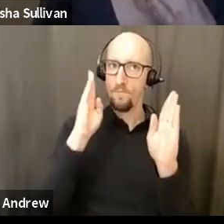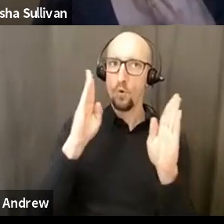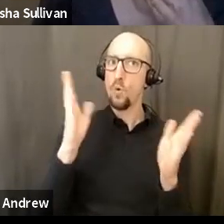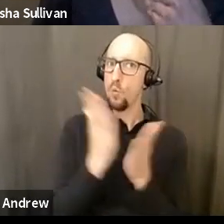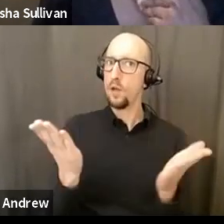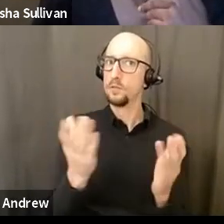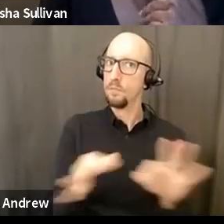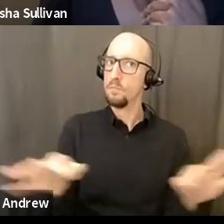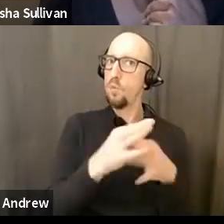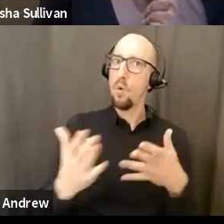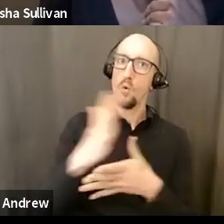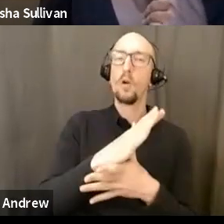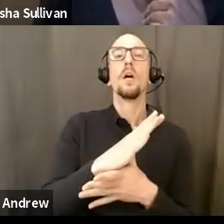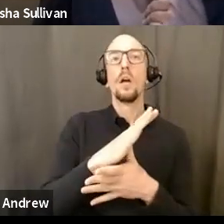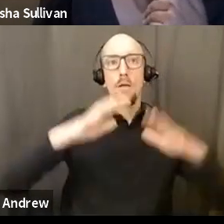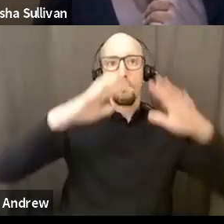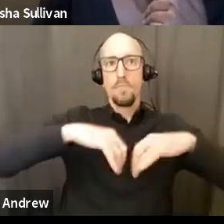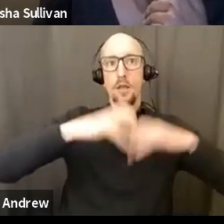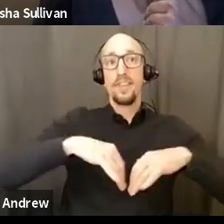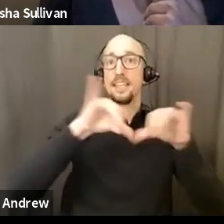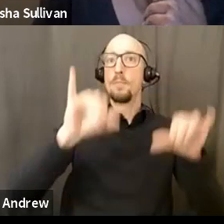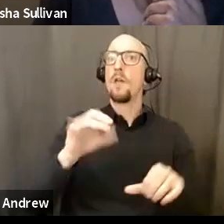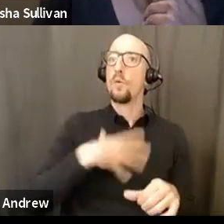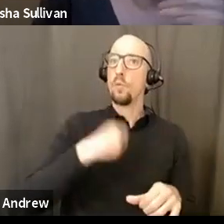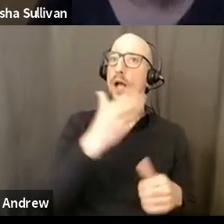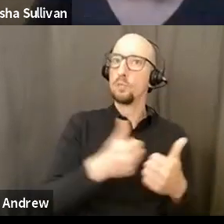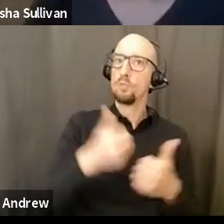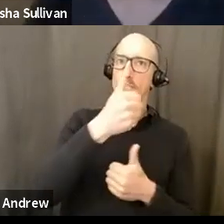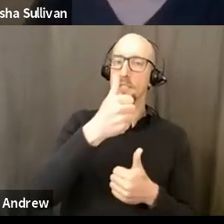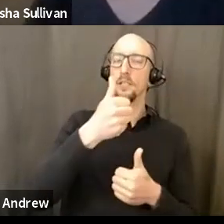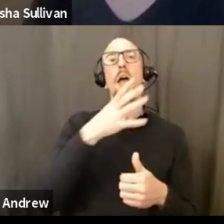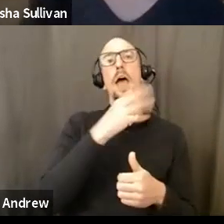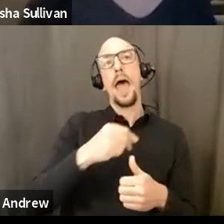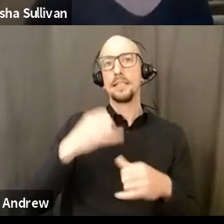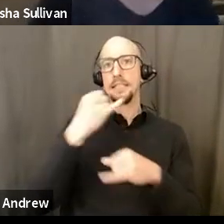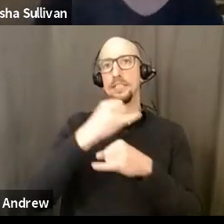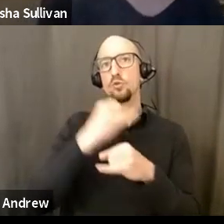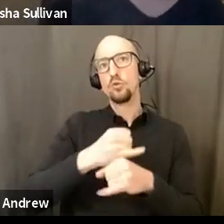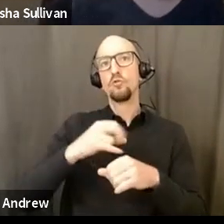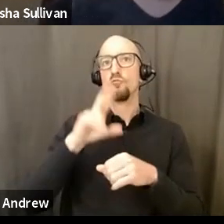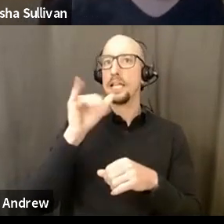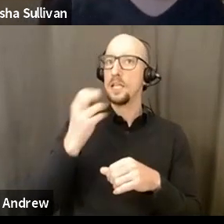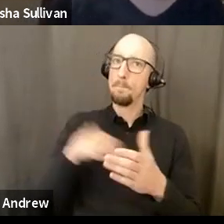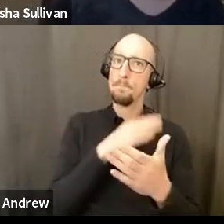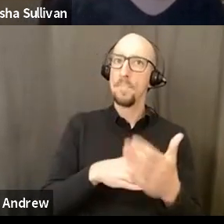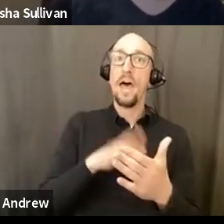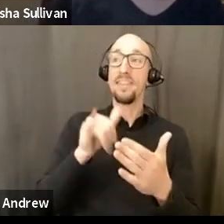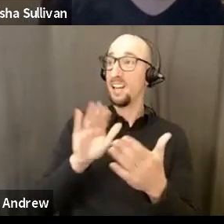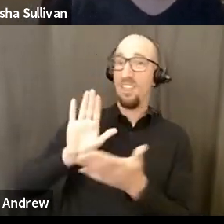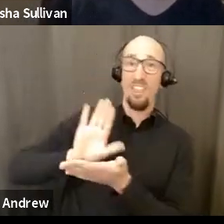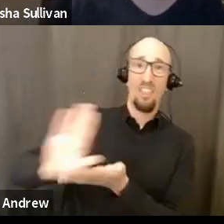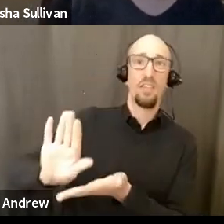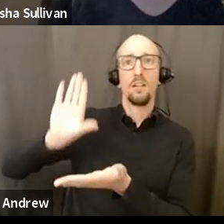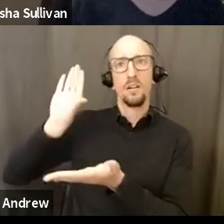here, namely the dismantling of a system of white supremacy and institutional racism that has eliminated or marginalized